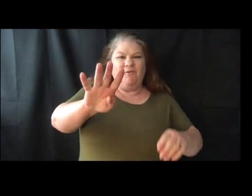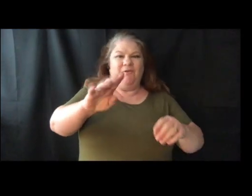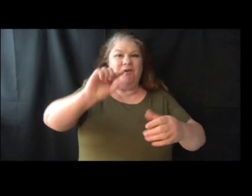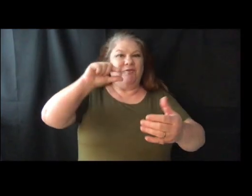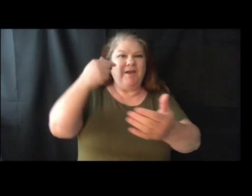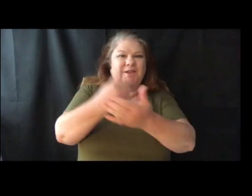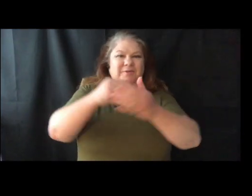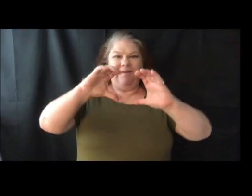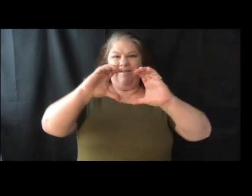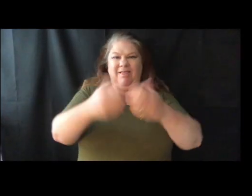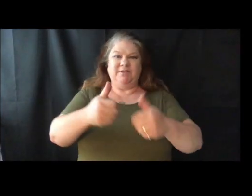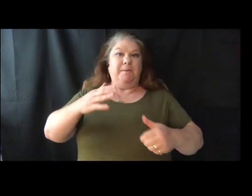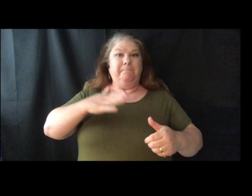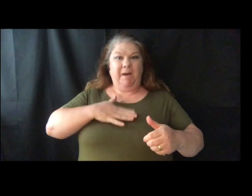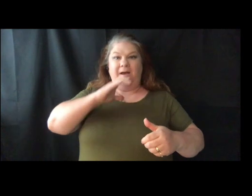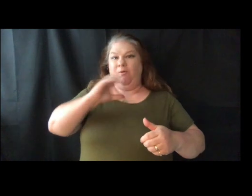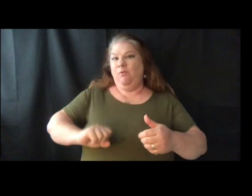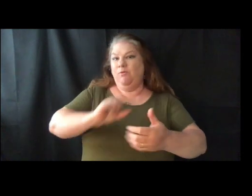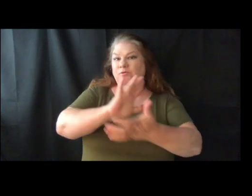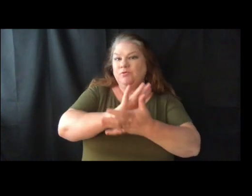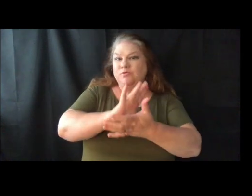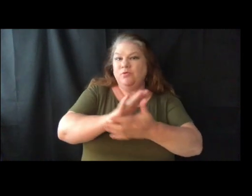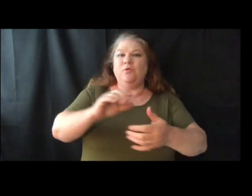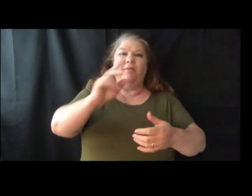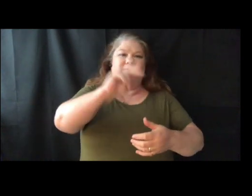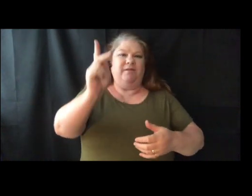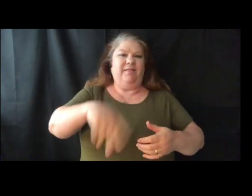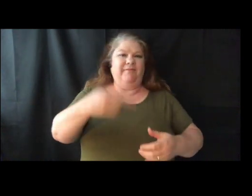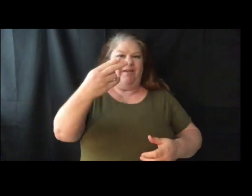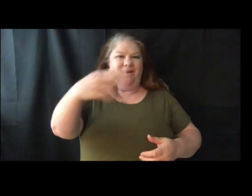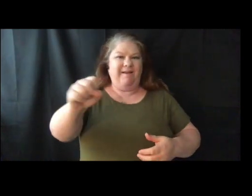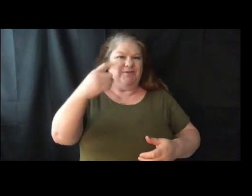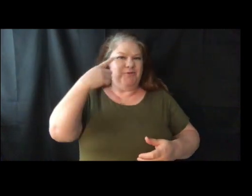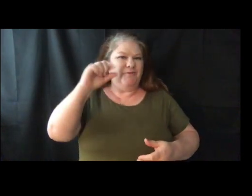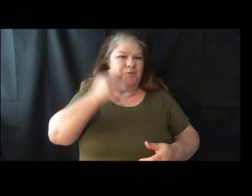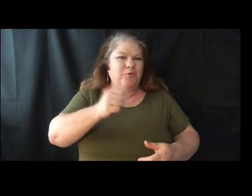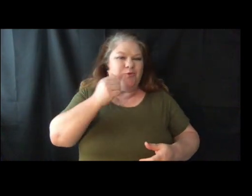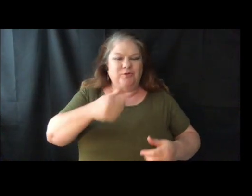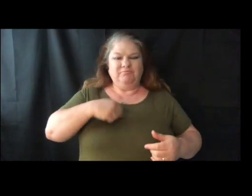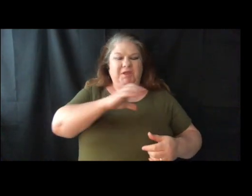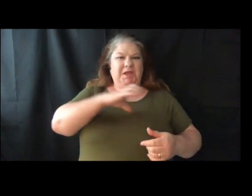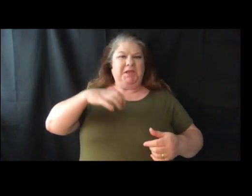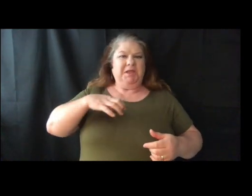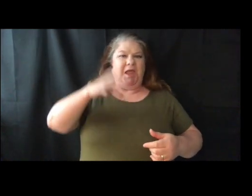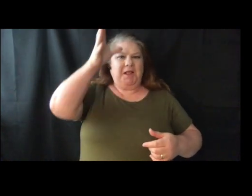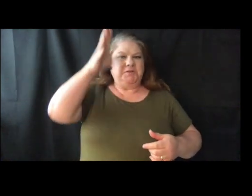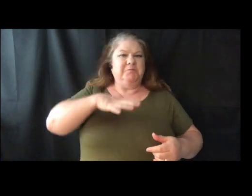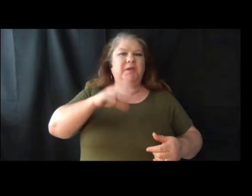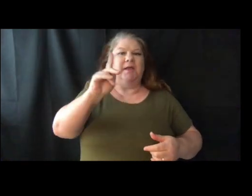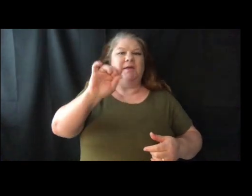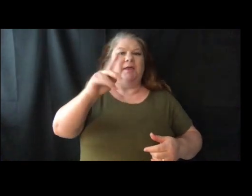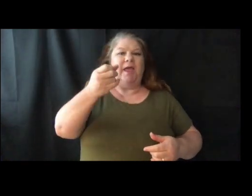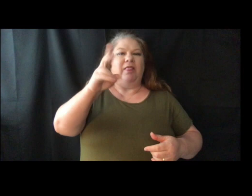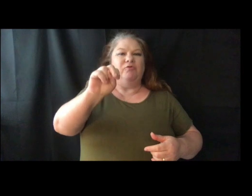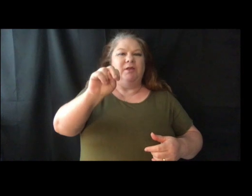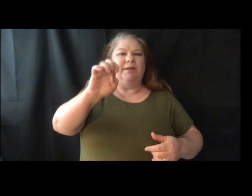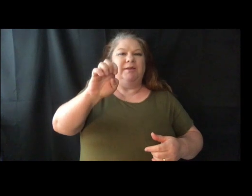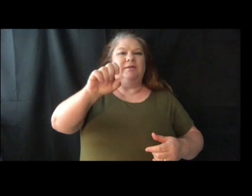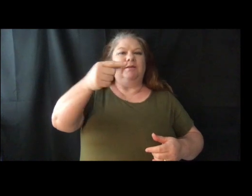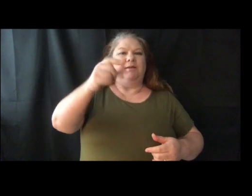my alma mater, the Philadelphia High School for Girls. This is Councilmember Catherine Gilmore Richardson, class of